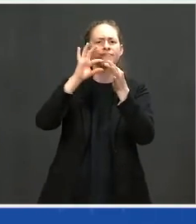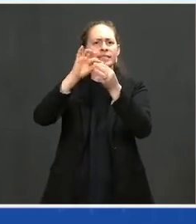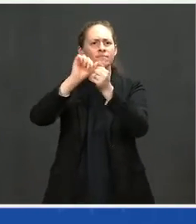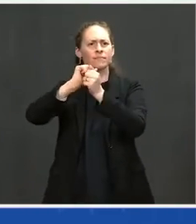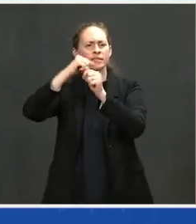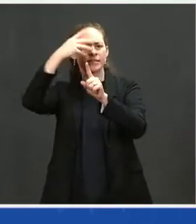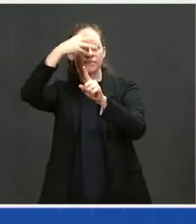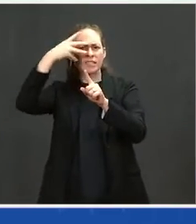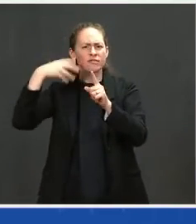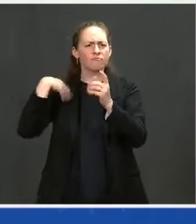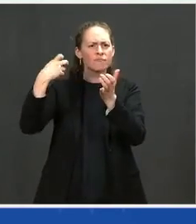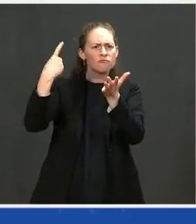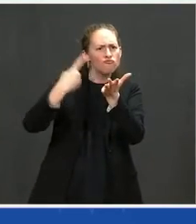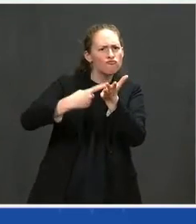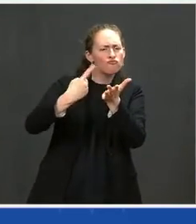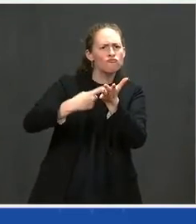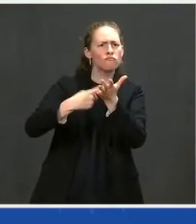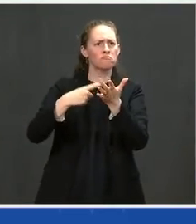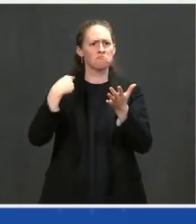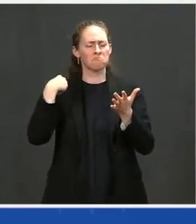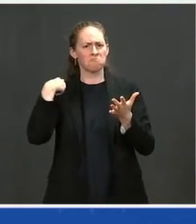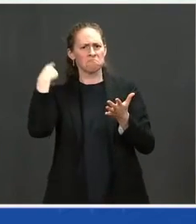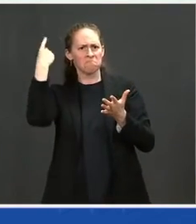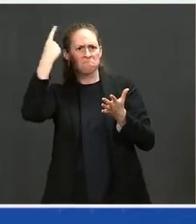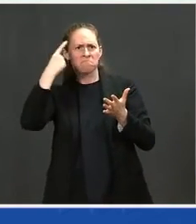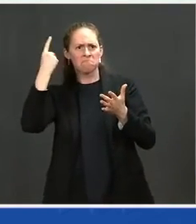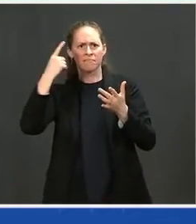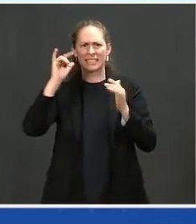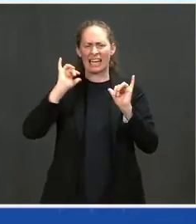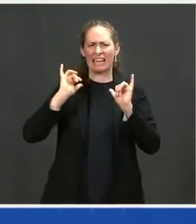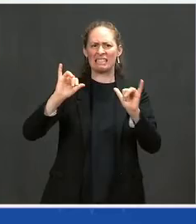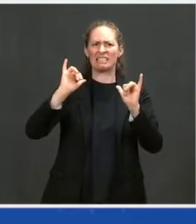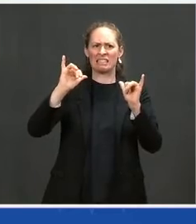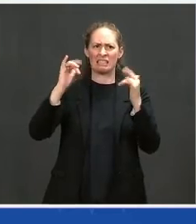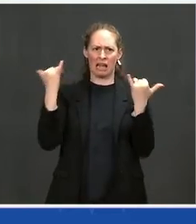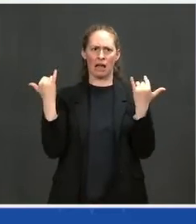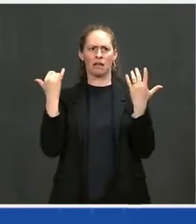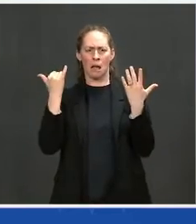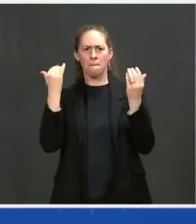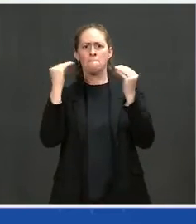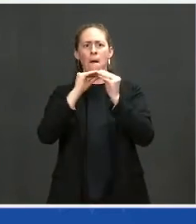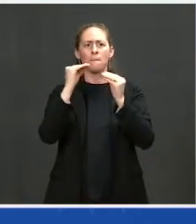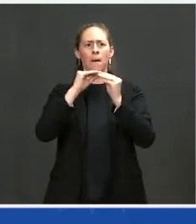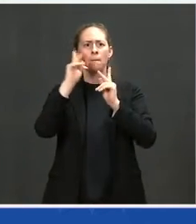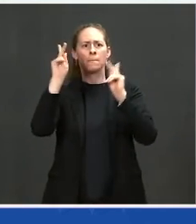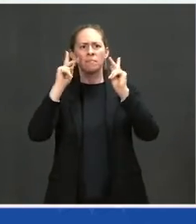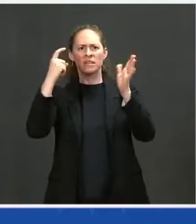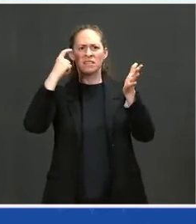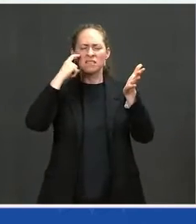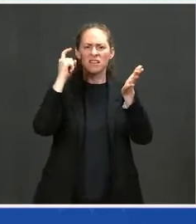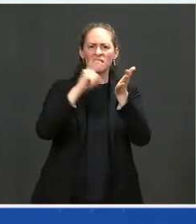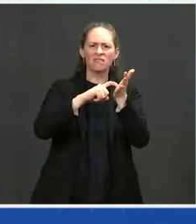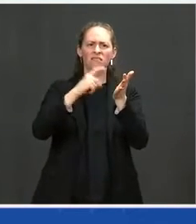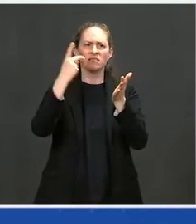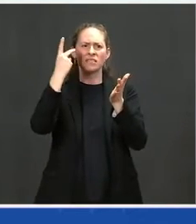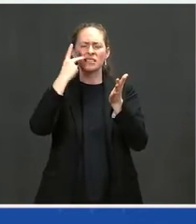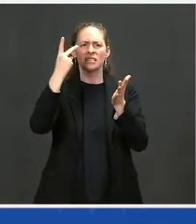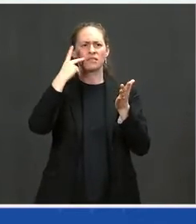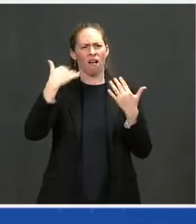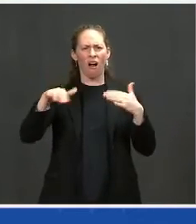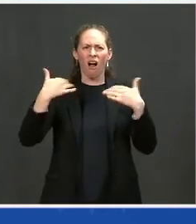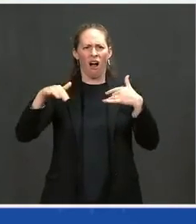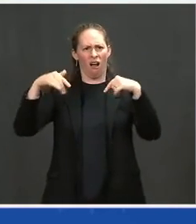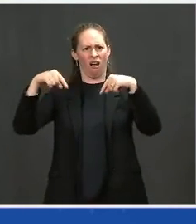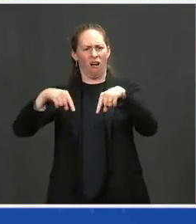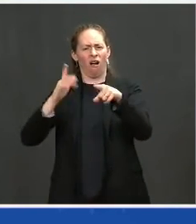is not being received. Instead, the perception of you that got you elected as a moral, decent man is the reason why a lot of immigrants are coming to this